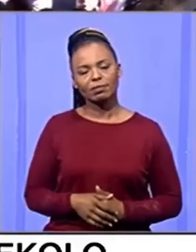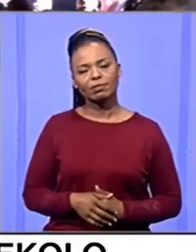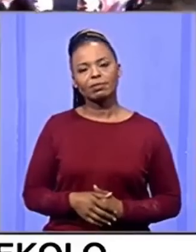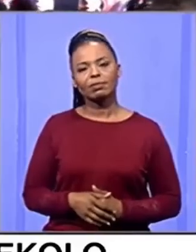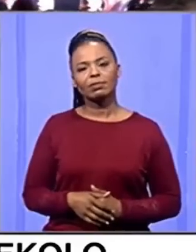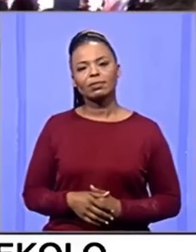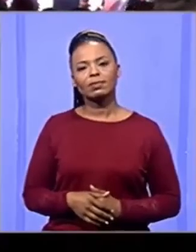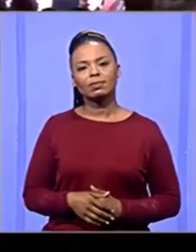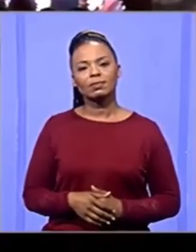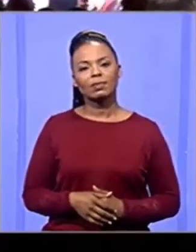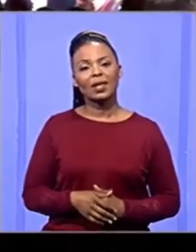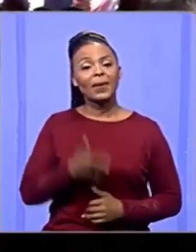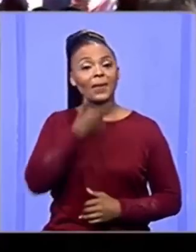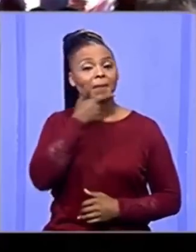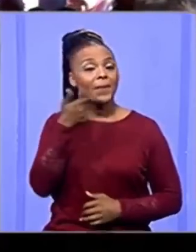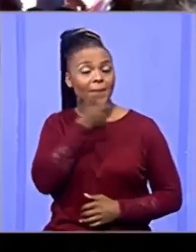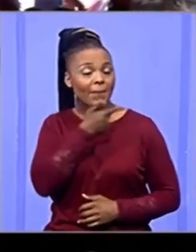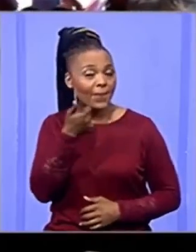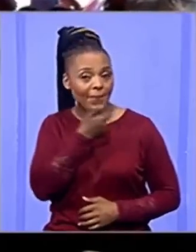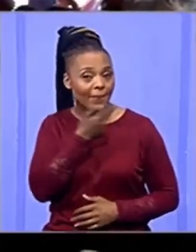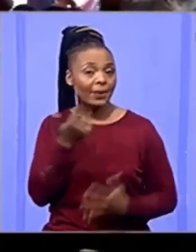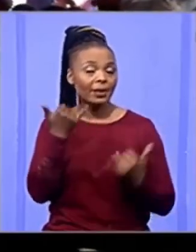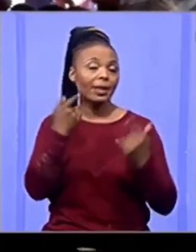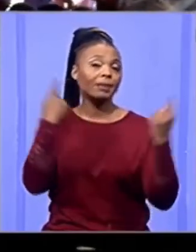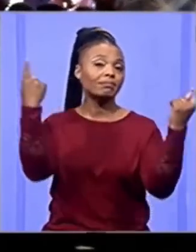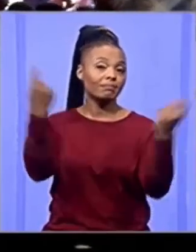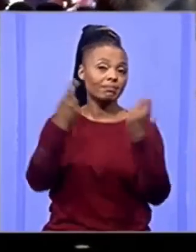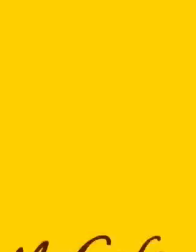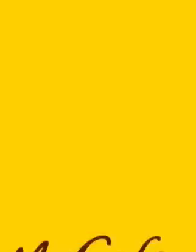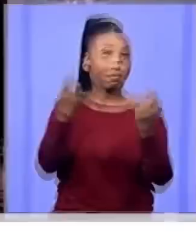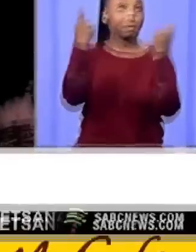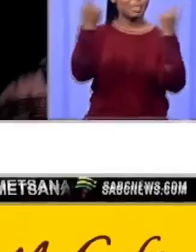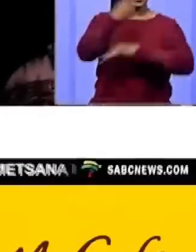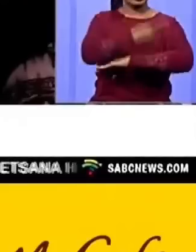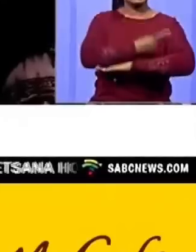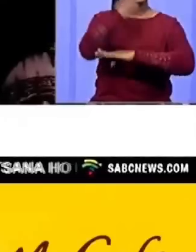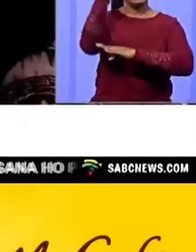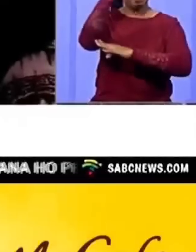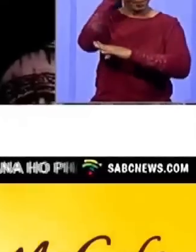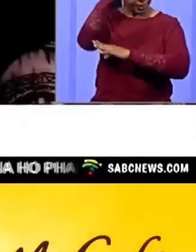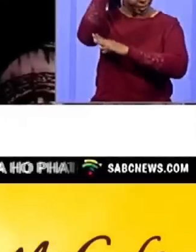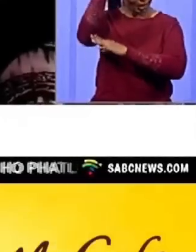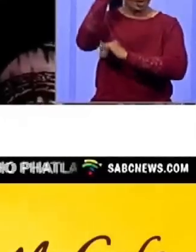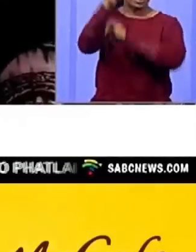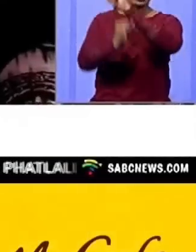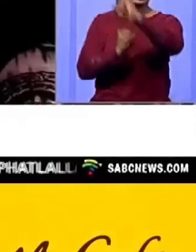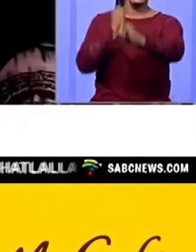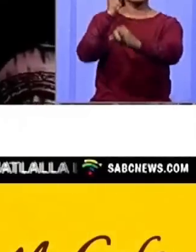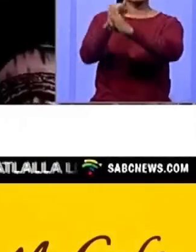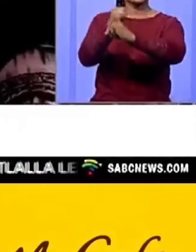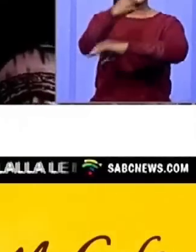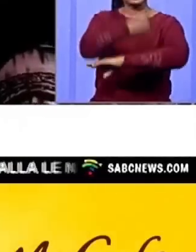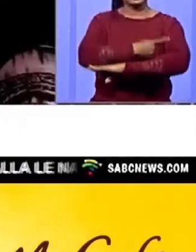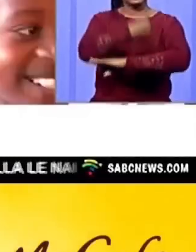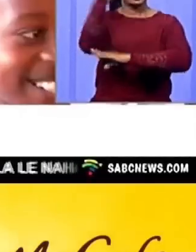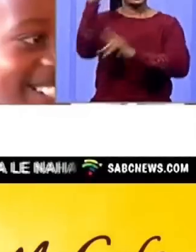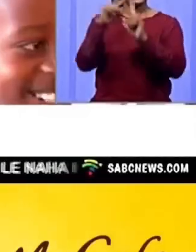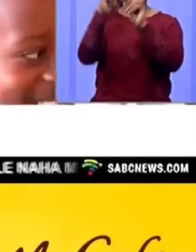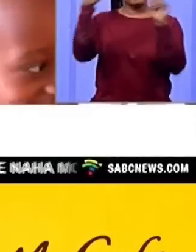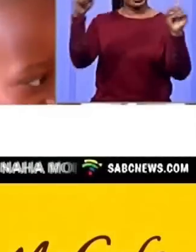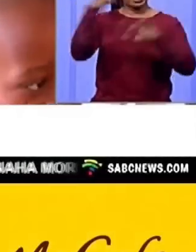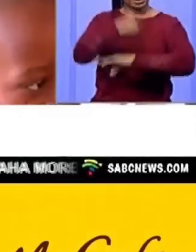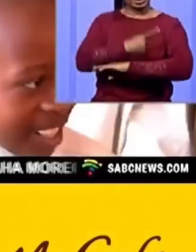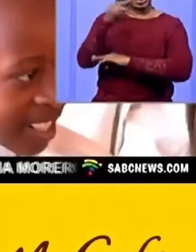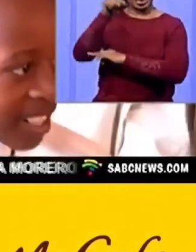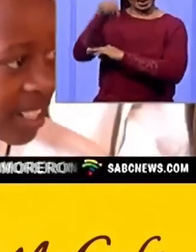Go šetše matšatši a mmalwa gore go ketekwe letšatši la Nelson Mandela International Day e fela le e be e le letšatši